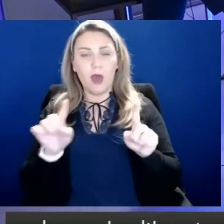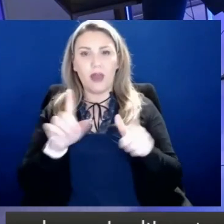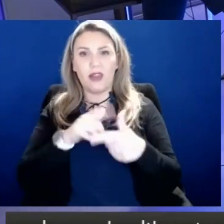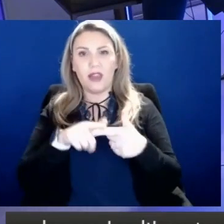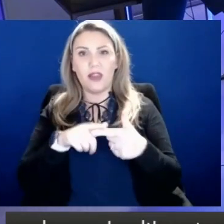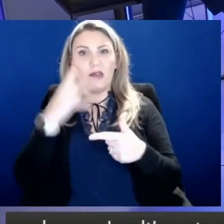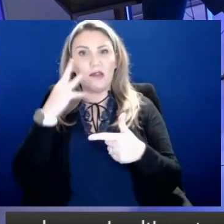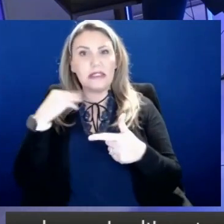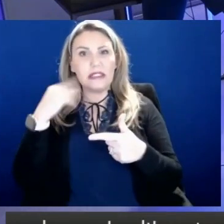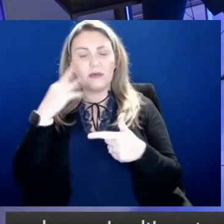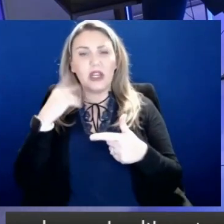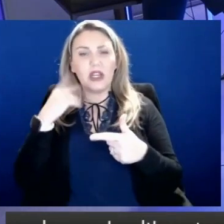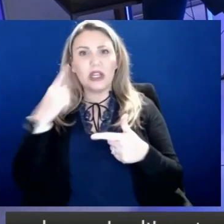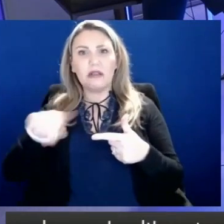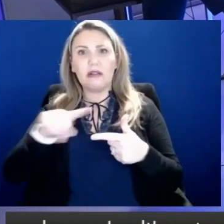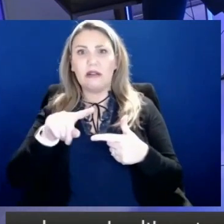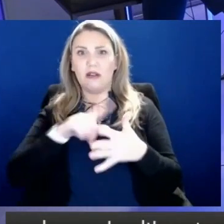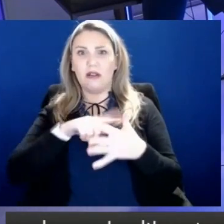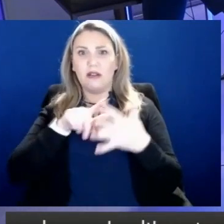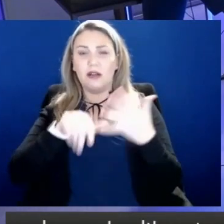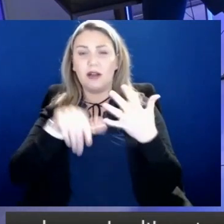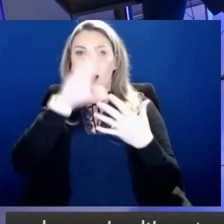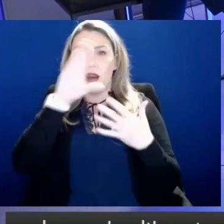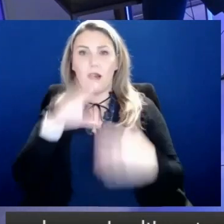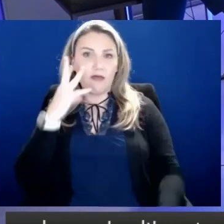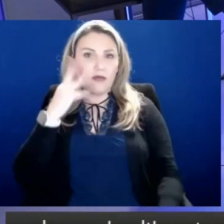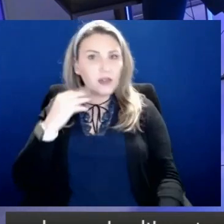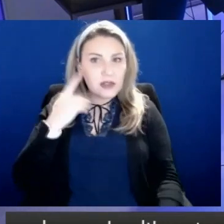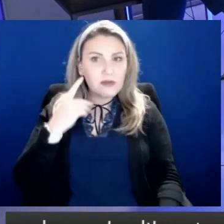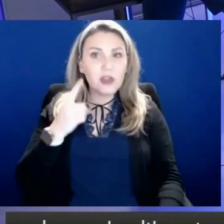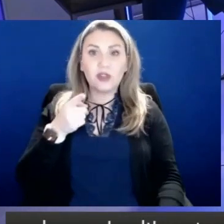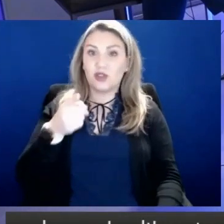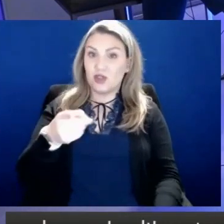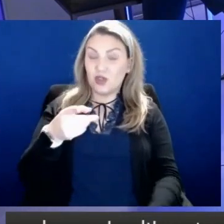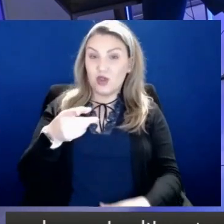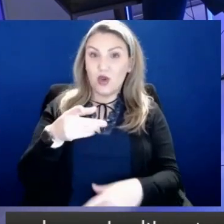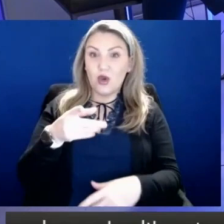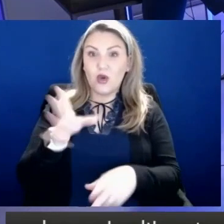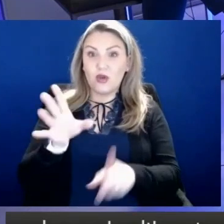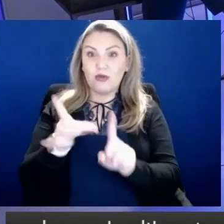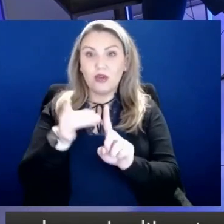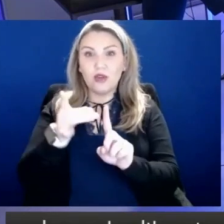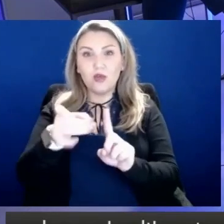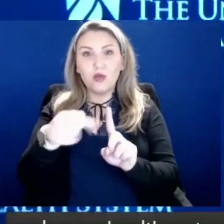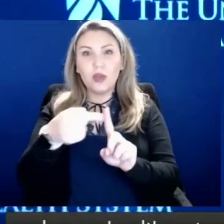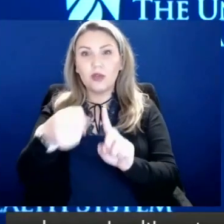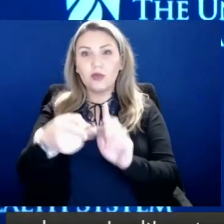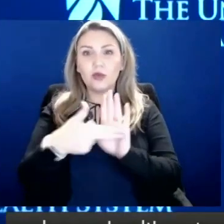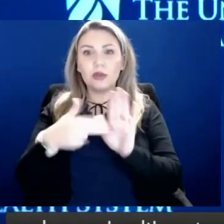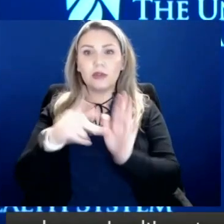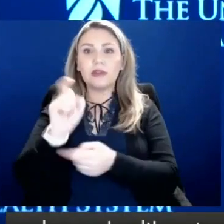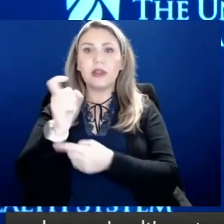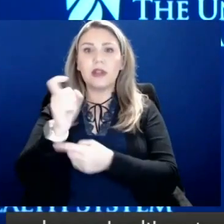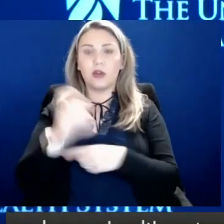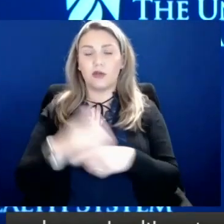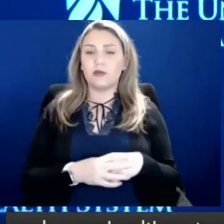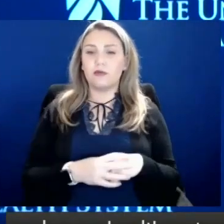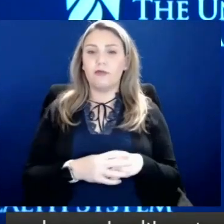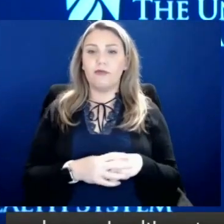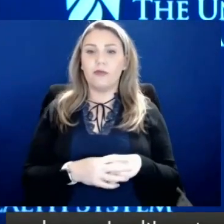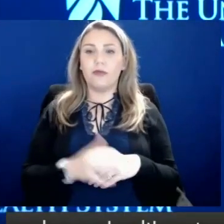these things that you've never experienced before. Then you get it. Right. How long ago was it that you were weird. diagnosed? So I got